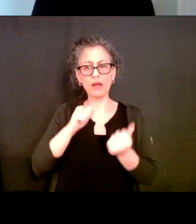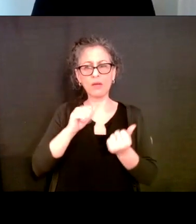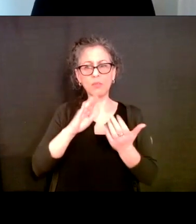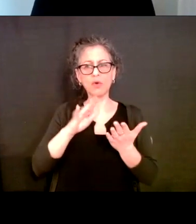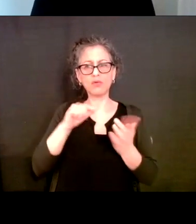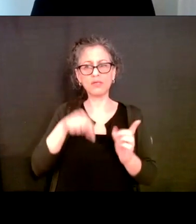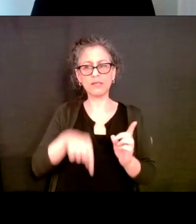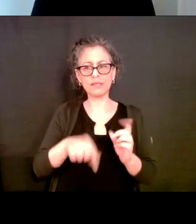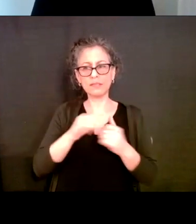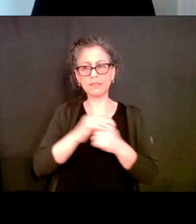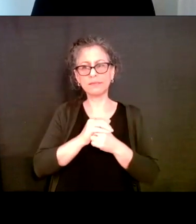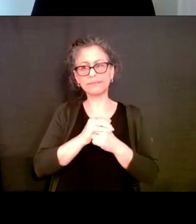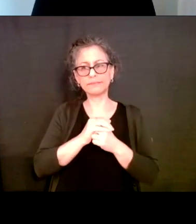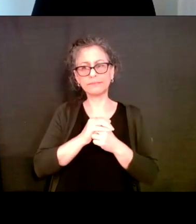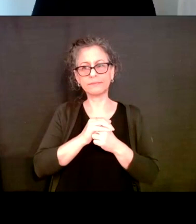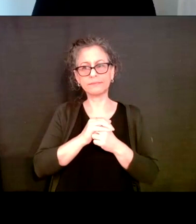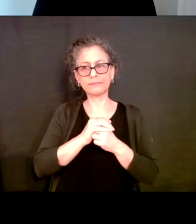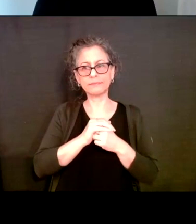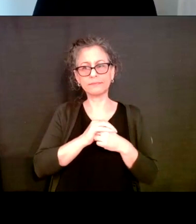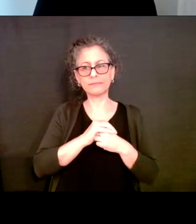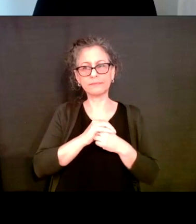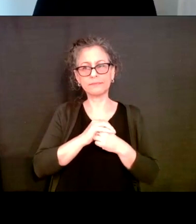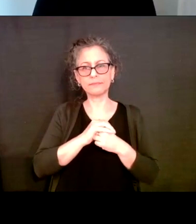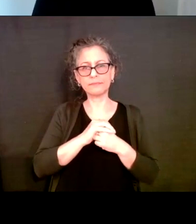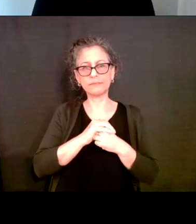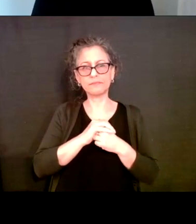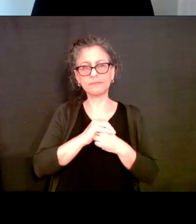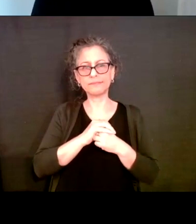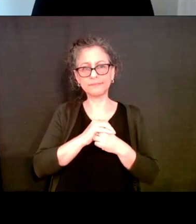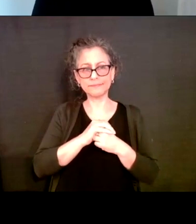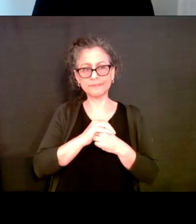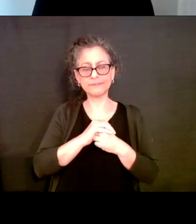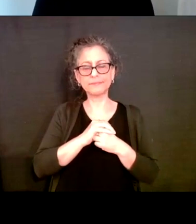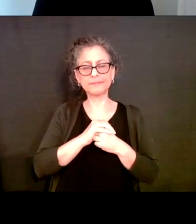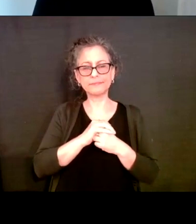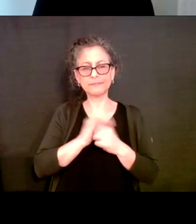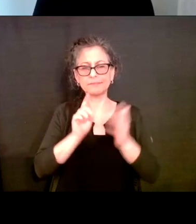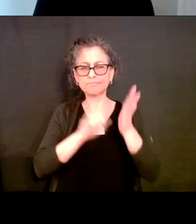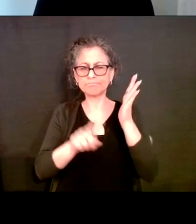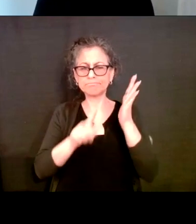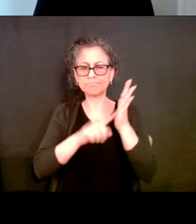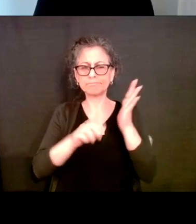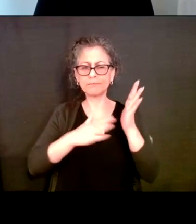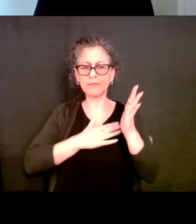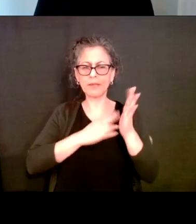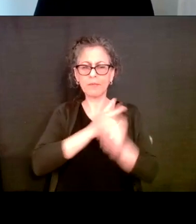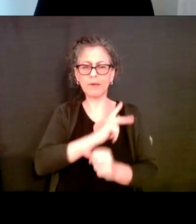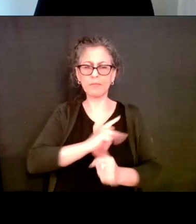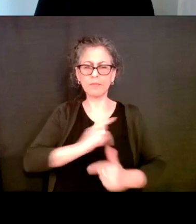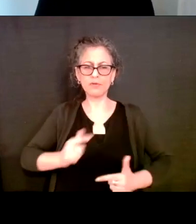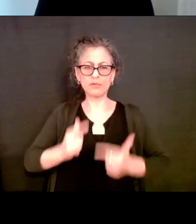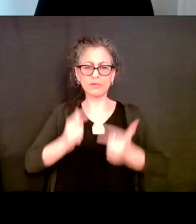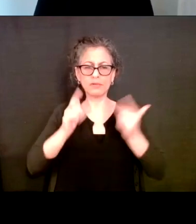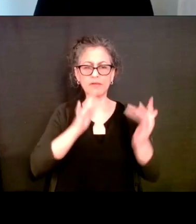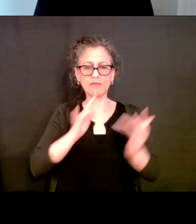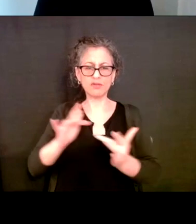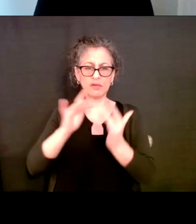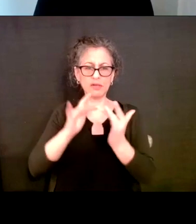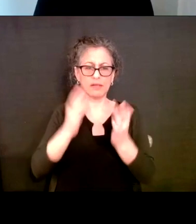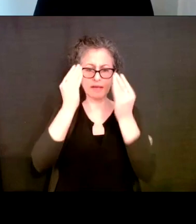this? And as I was delving into my own personal life journey and the material, I realized that